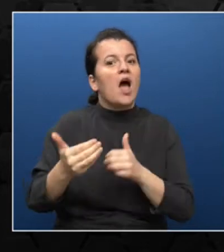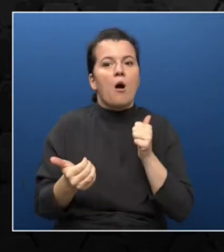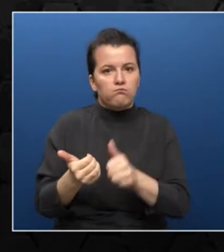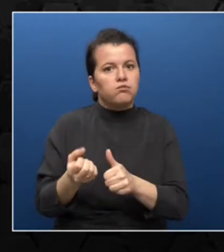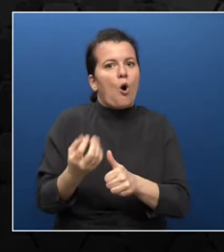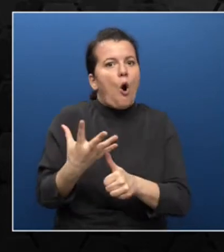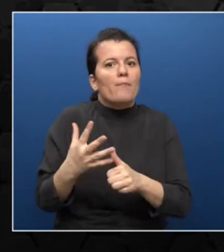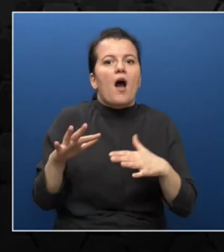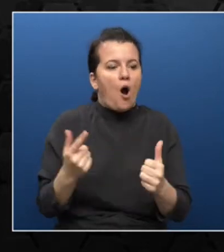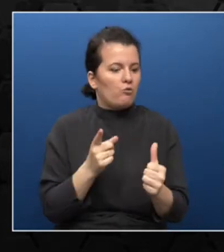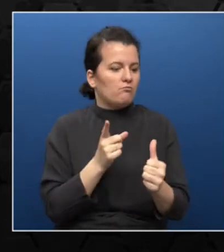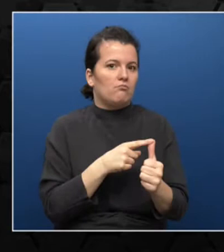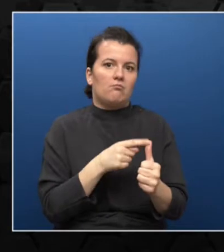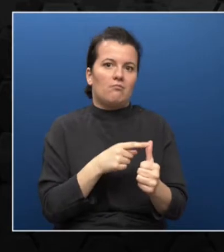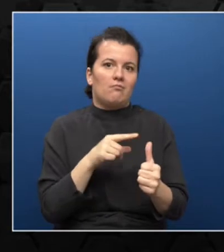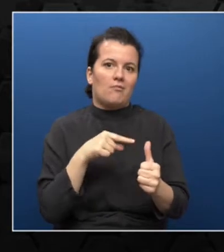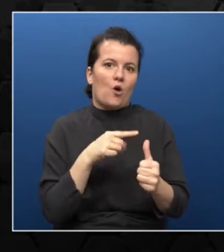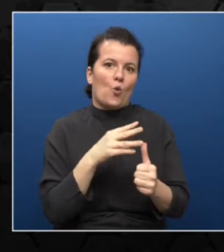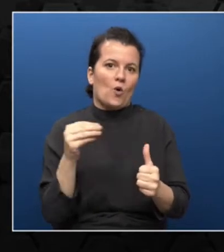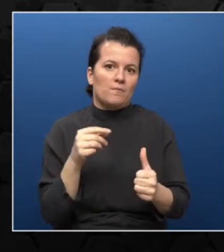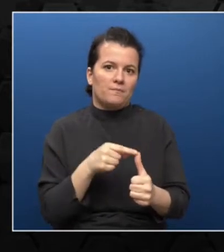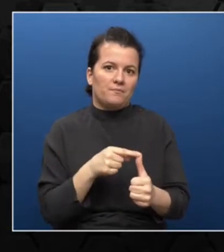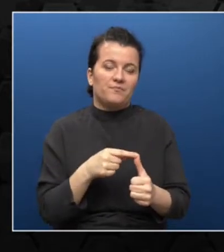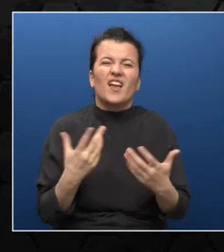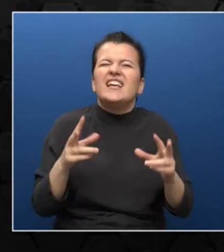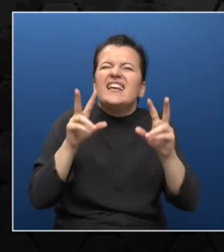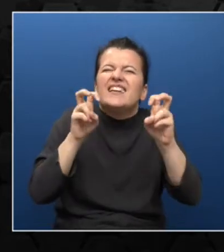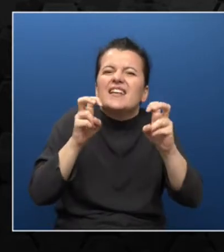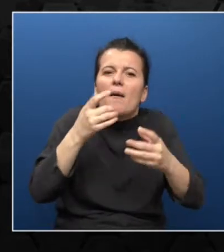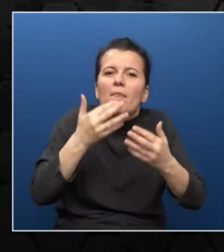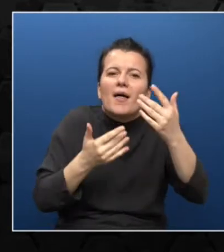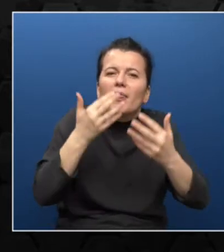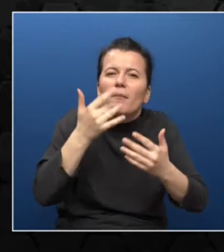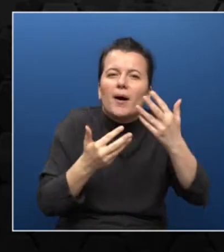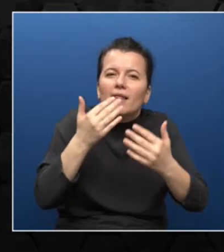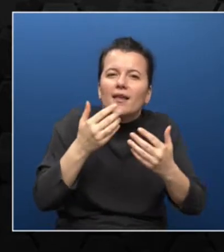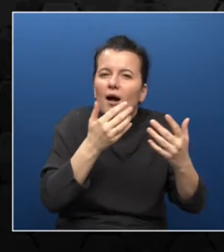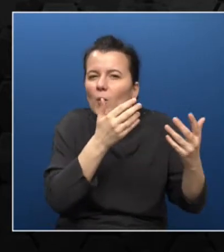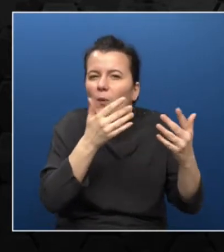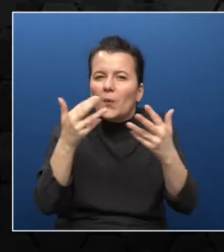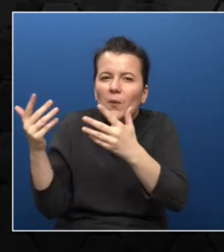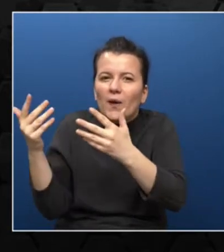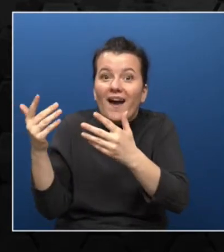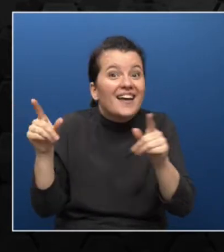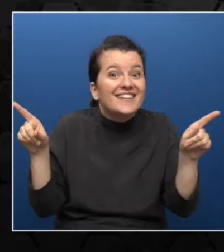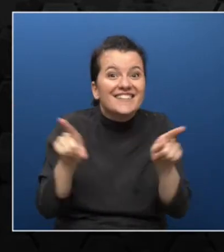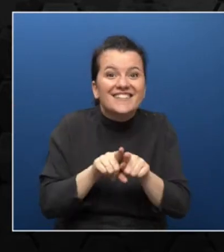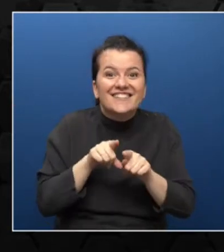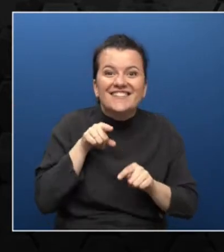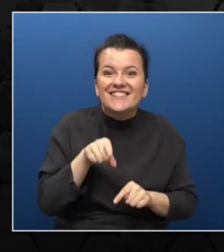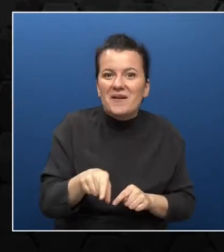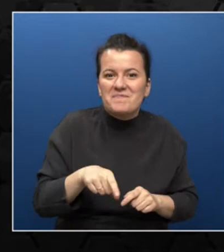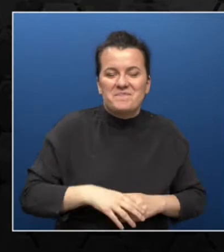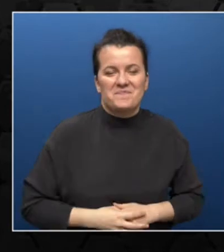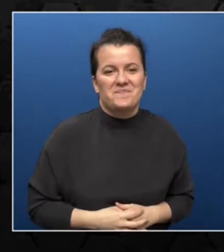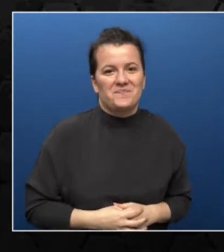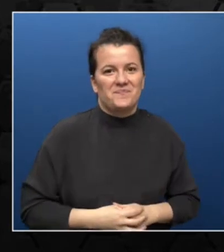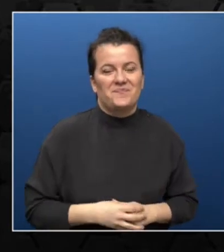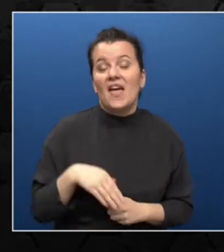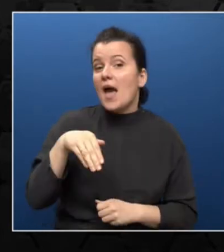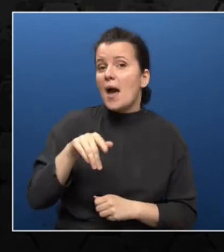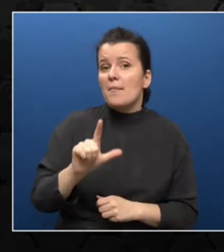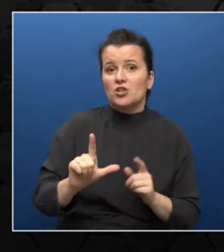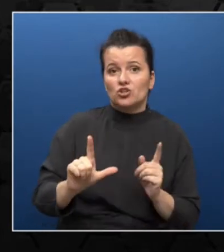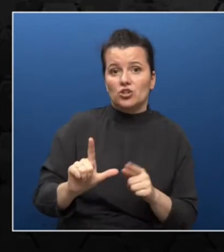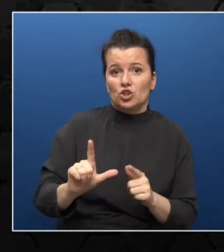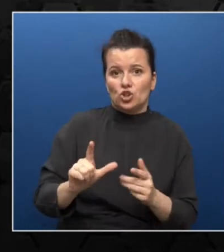that you hear, it's basically can be like a mathematical equation, for example. Okay, so the whole idea of machine learning